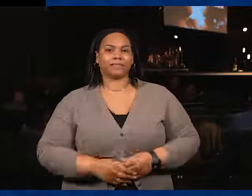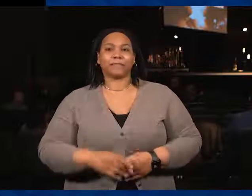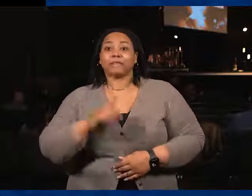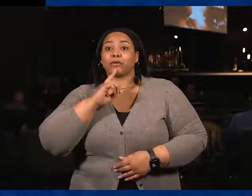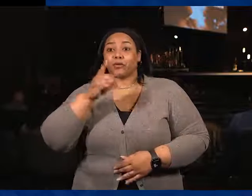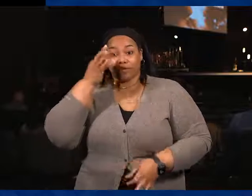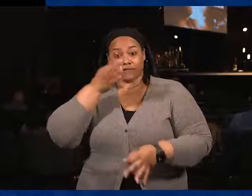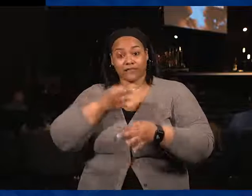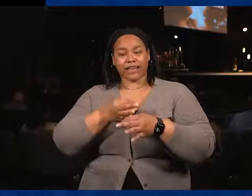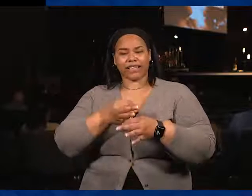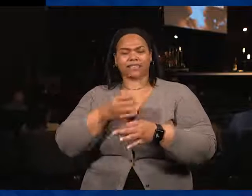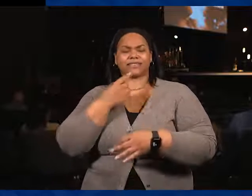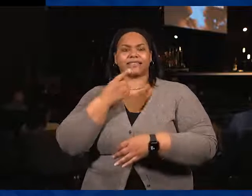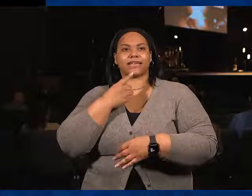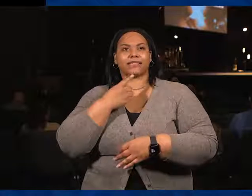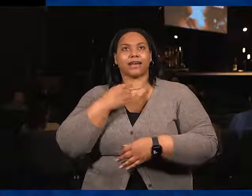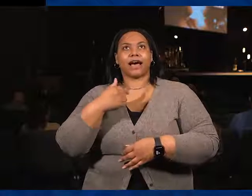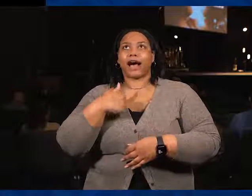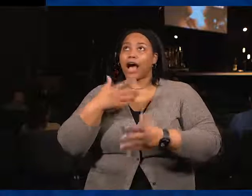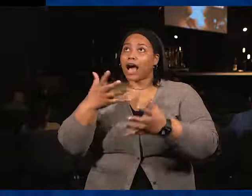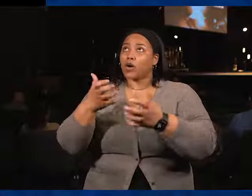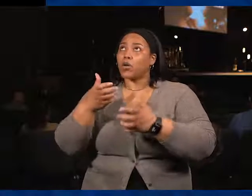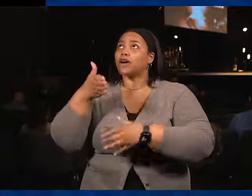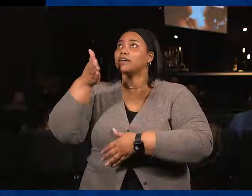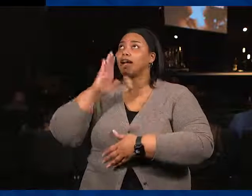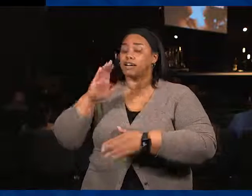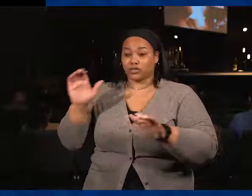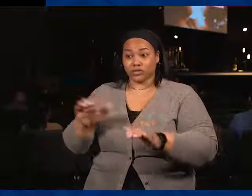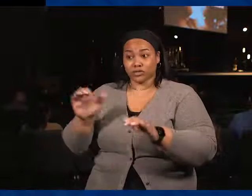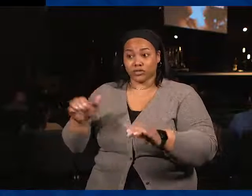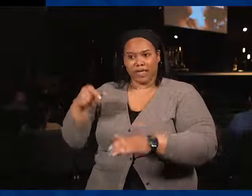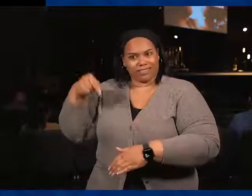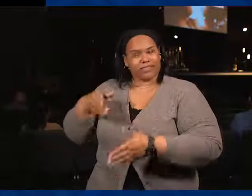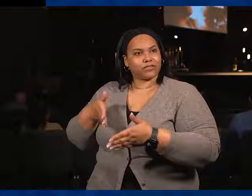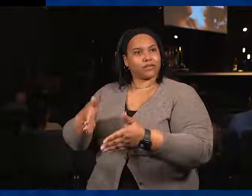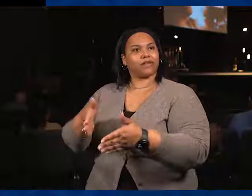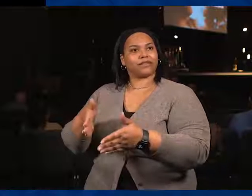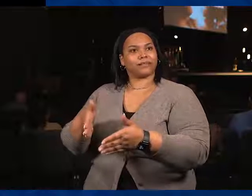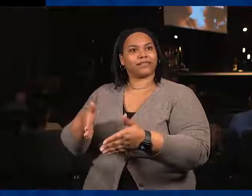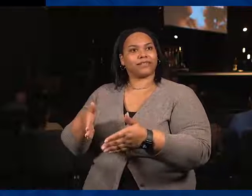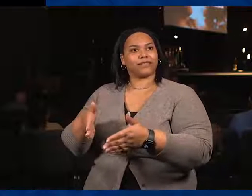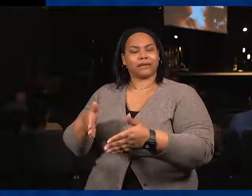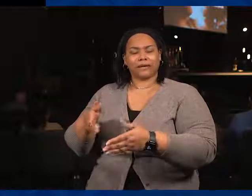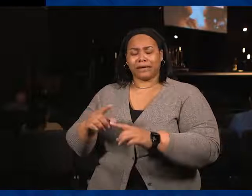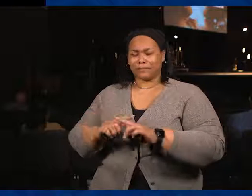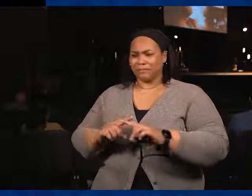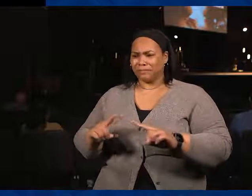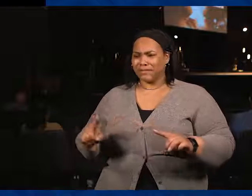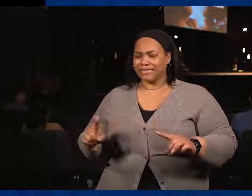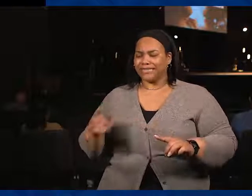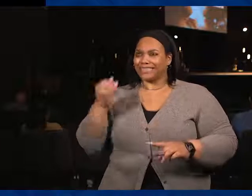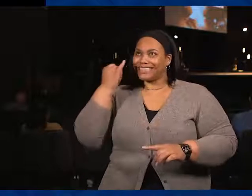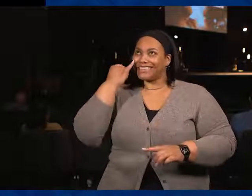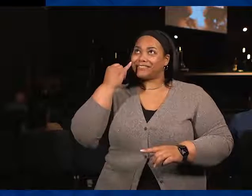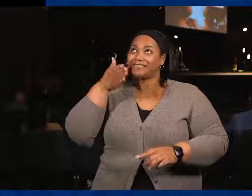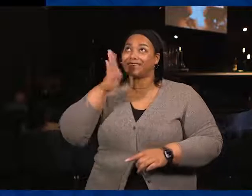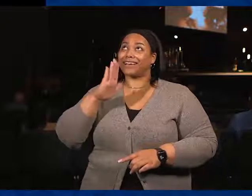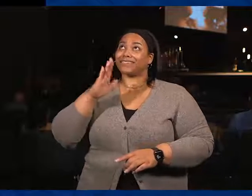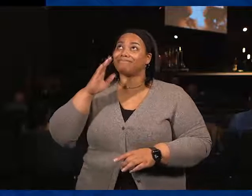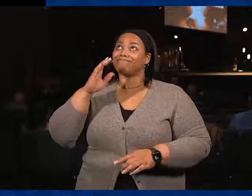Real faith says, I want God to do it this way. But if the Lord chooses not